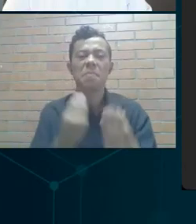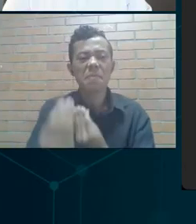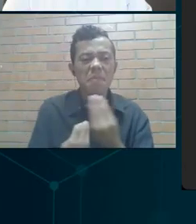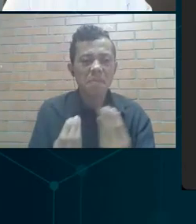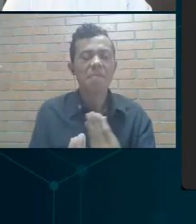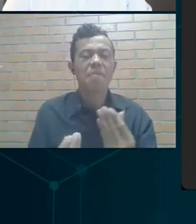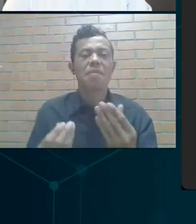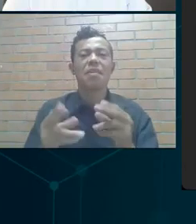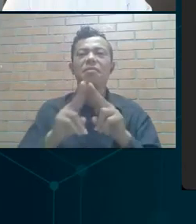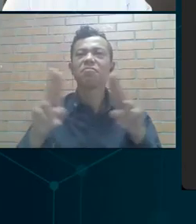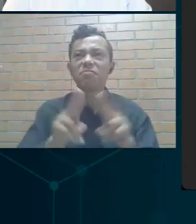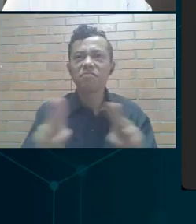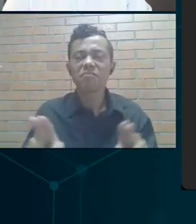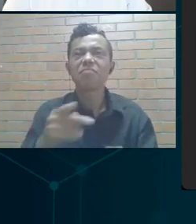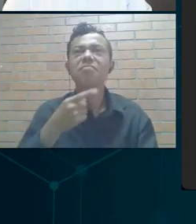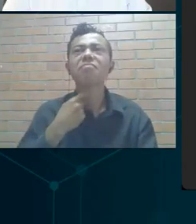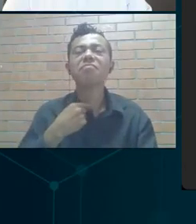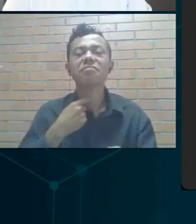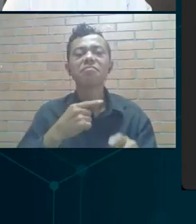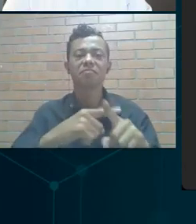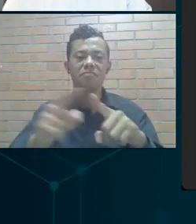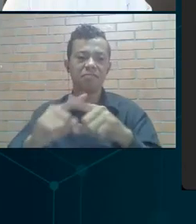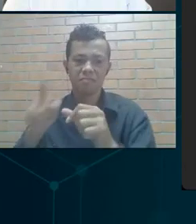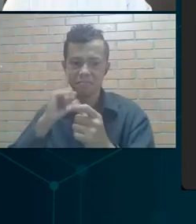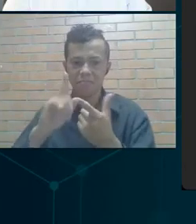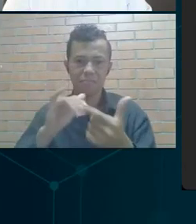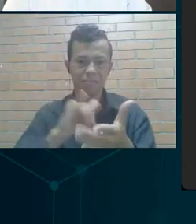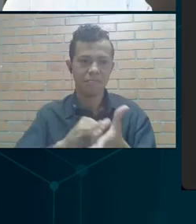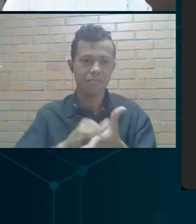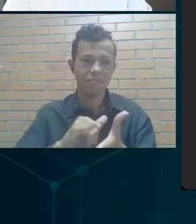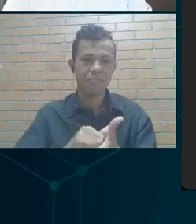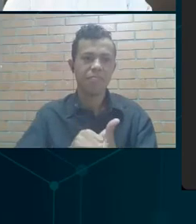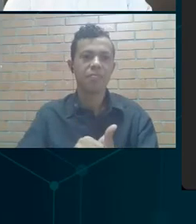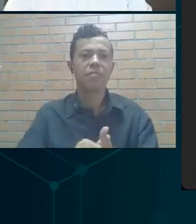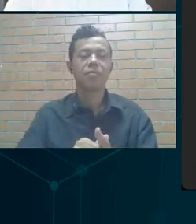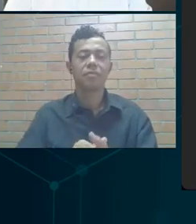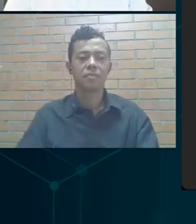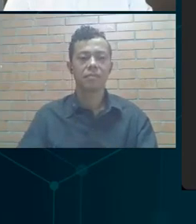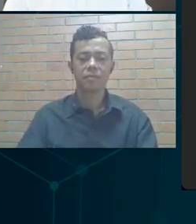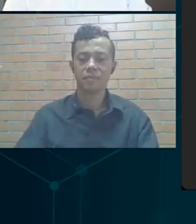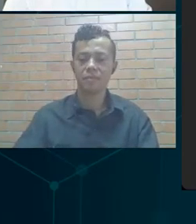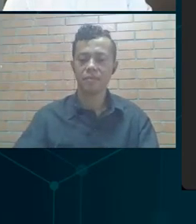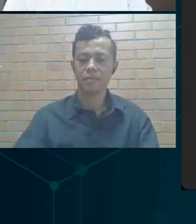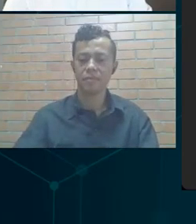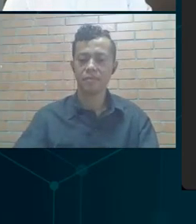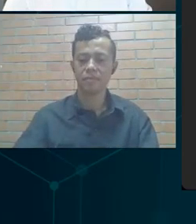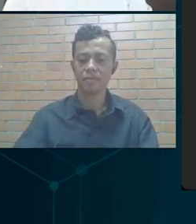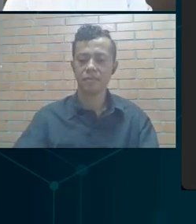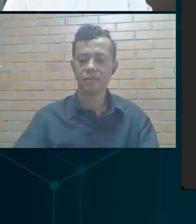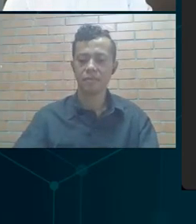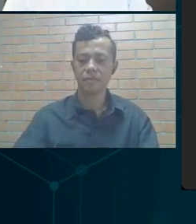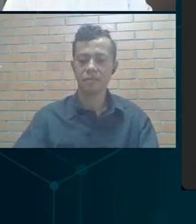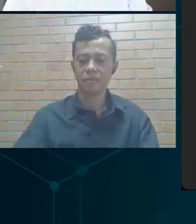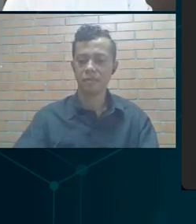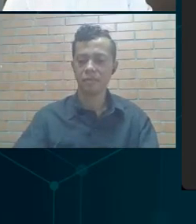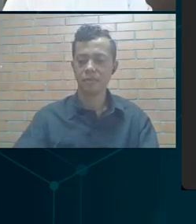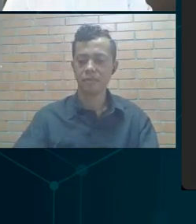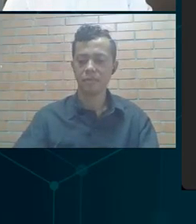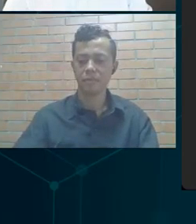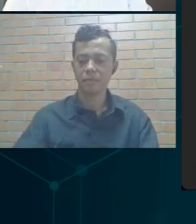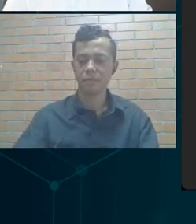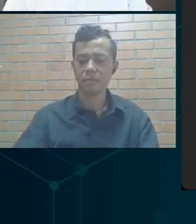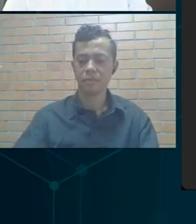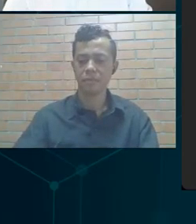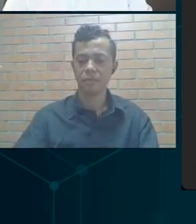say, the Wall Street Journal, and you're actually going out to about 100 different servers. So the